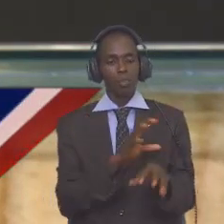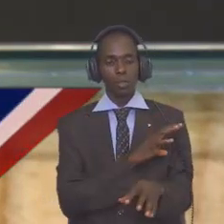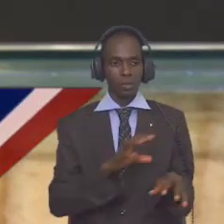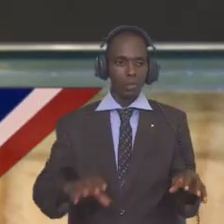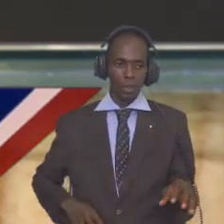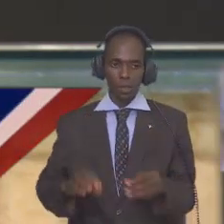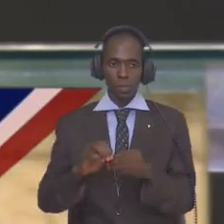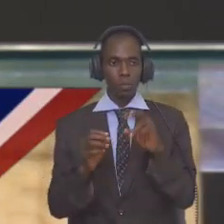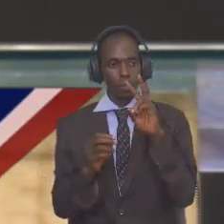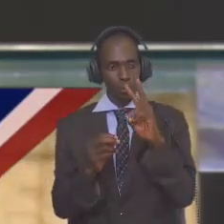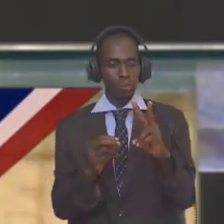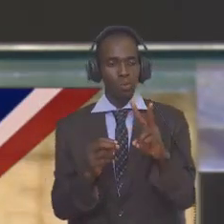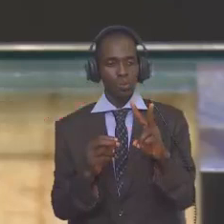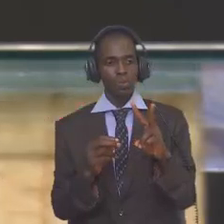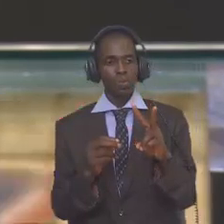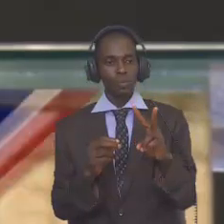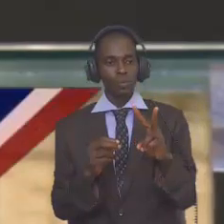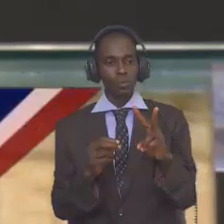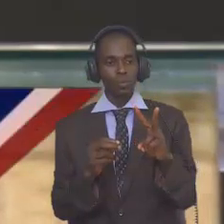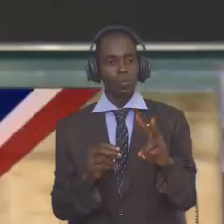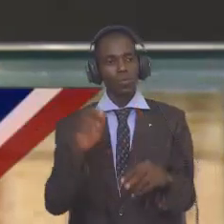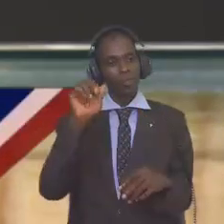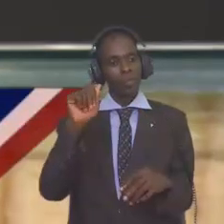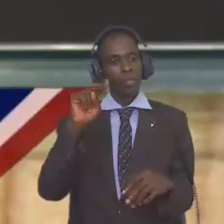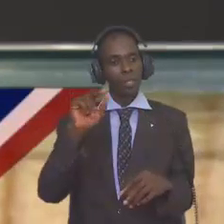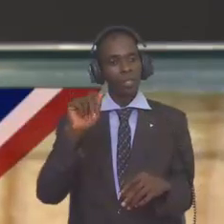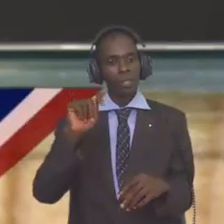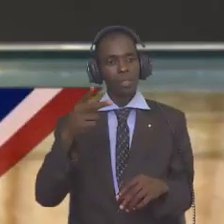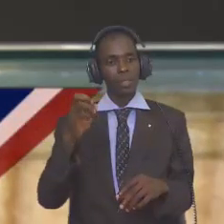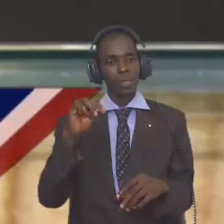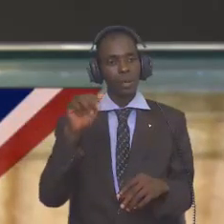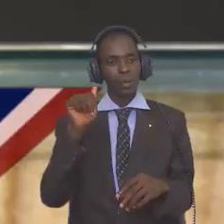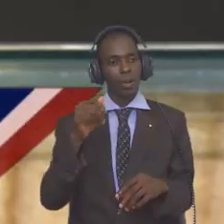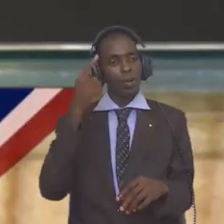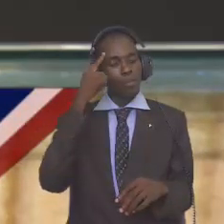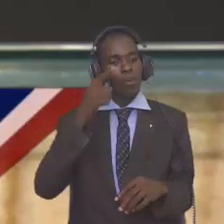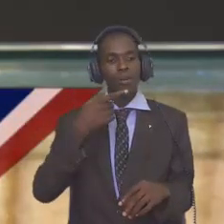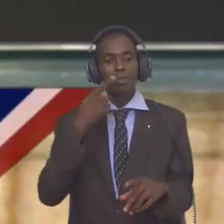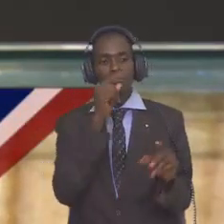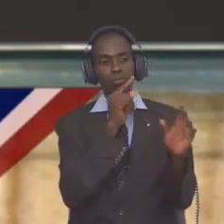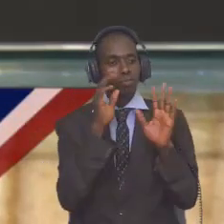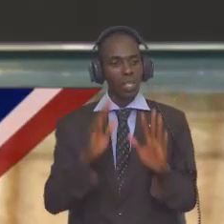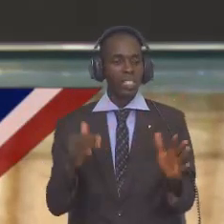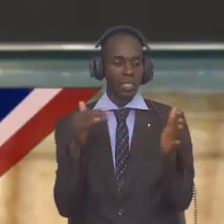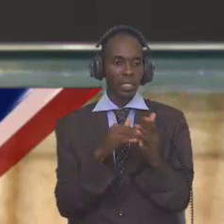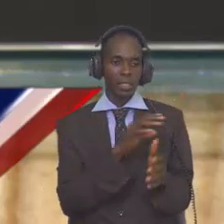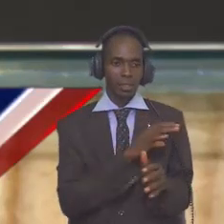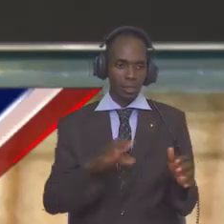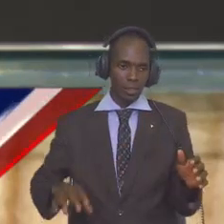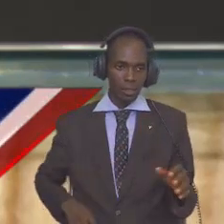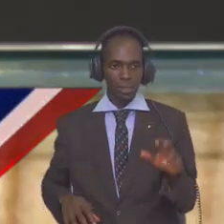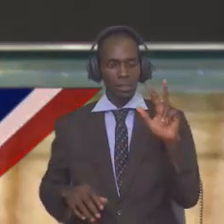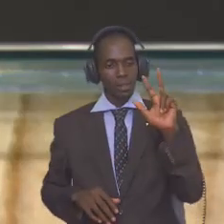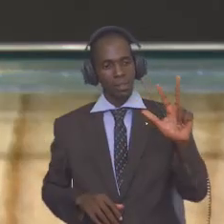two, anathema for gainsayers against Christ. Number three, abundance of